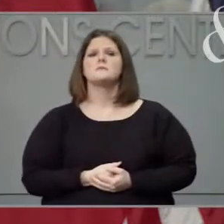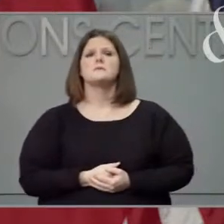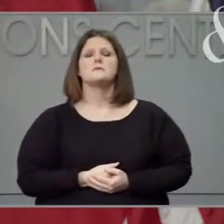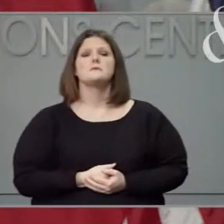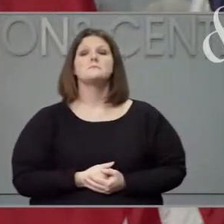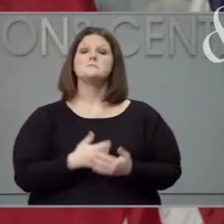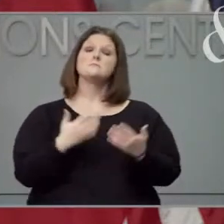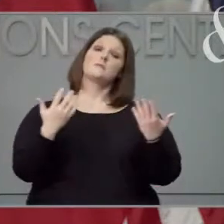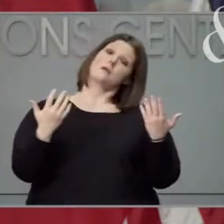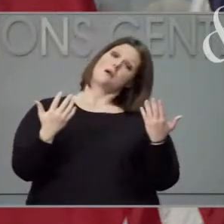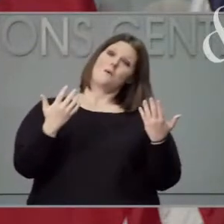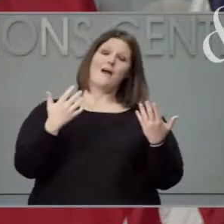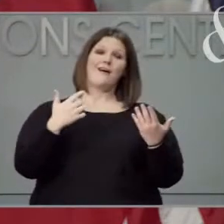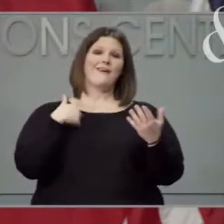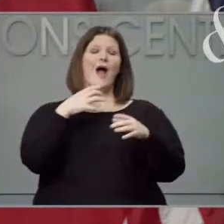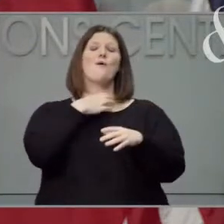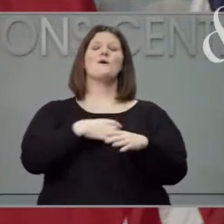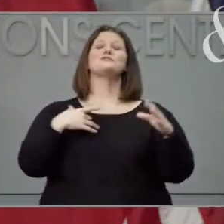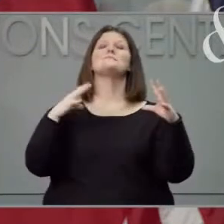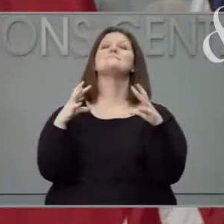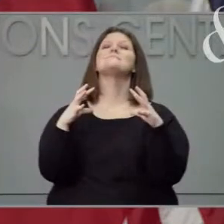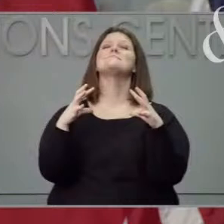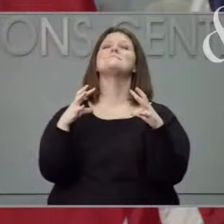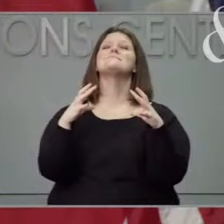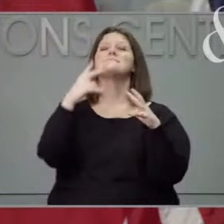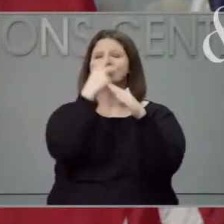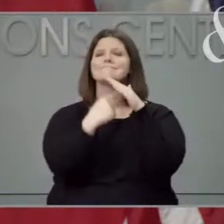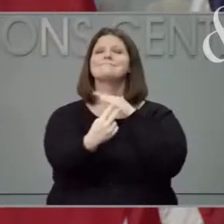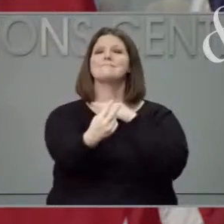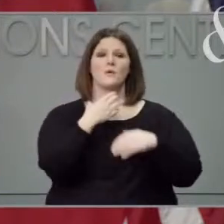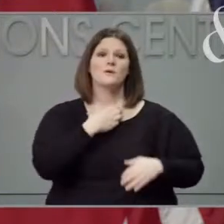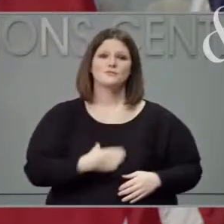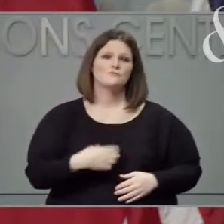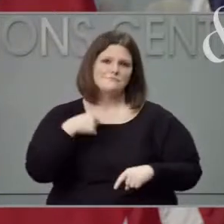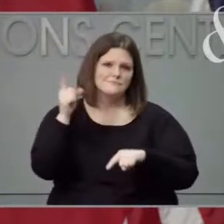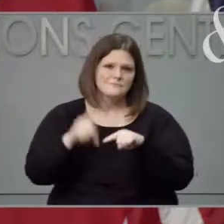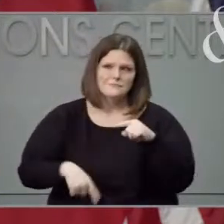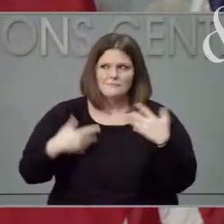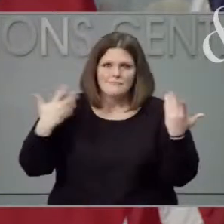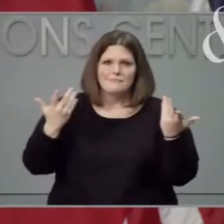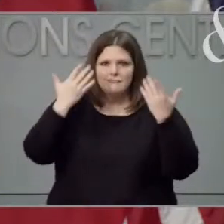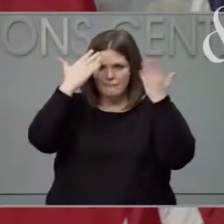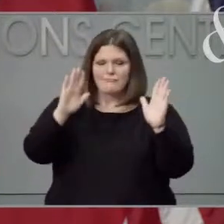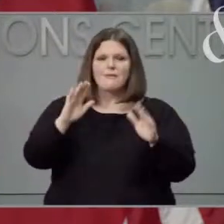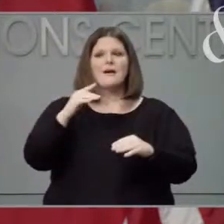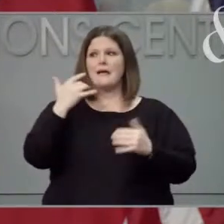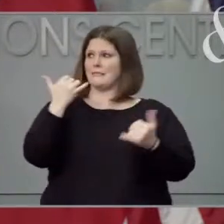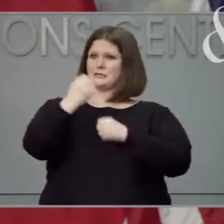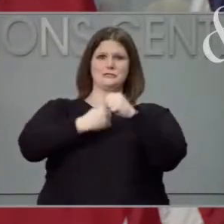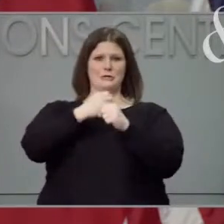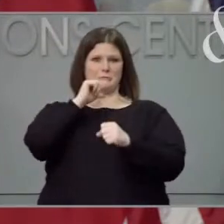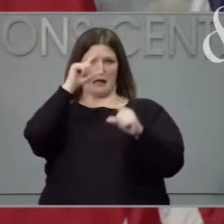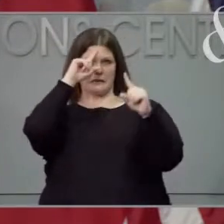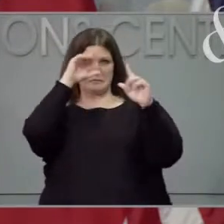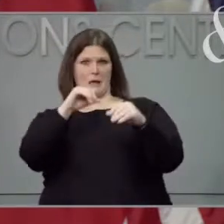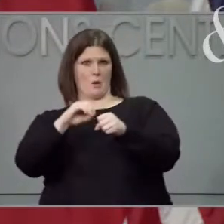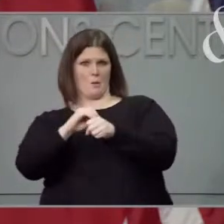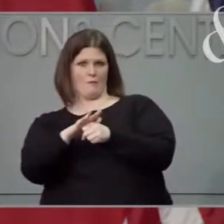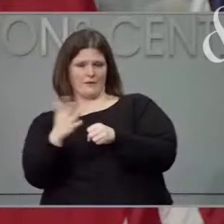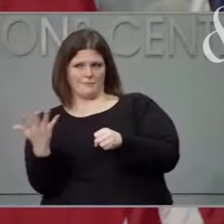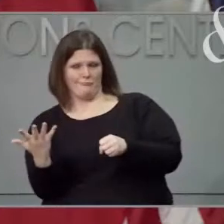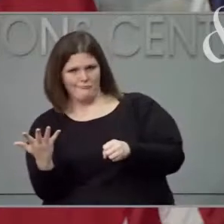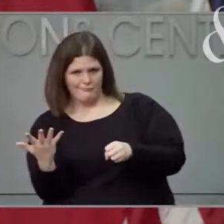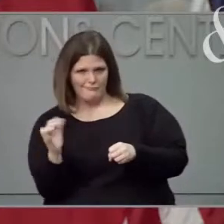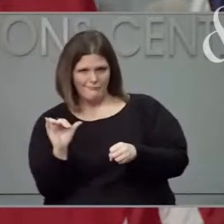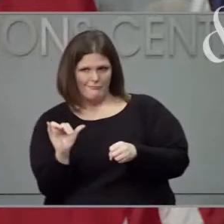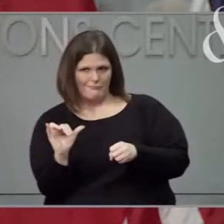Well, one thing I don't have is a crystal ball, because coming into this election year, we never thought we'd be in the middle of a pandemic. We also